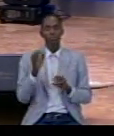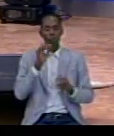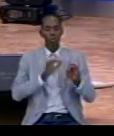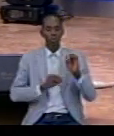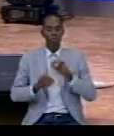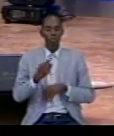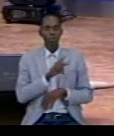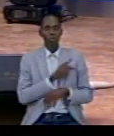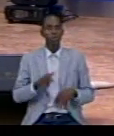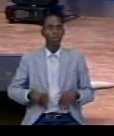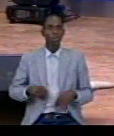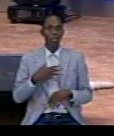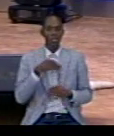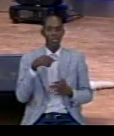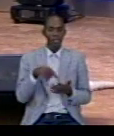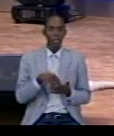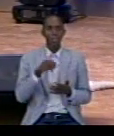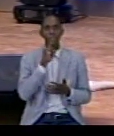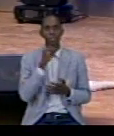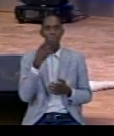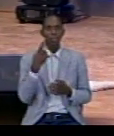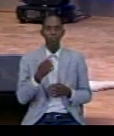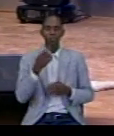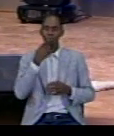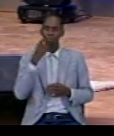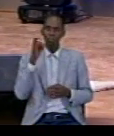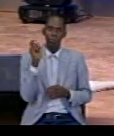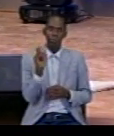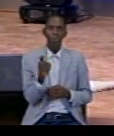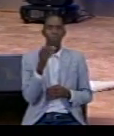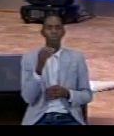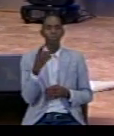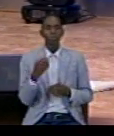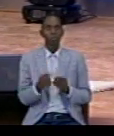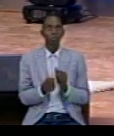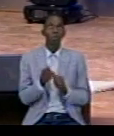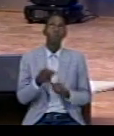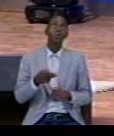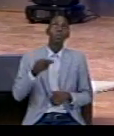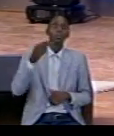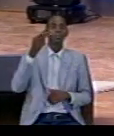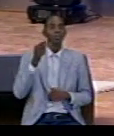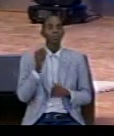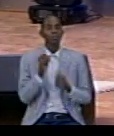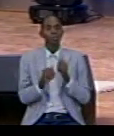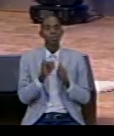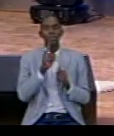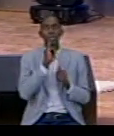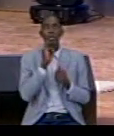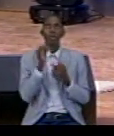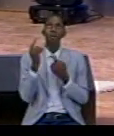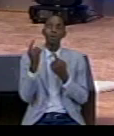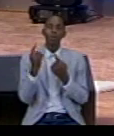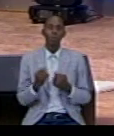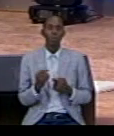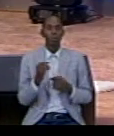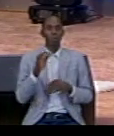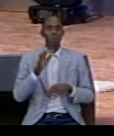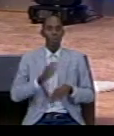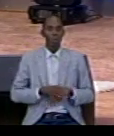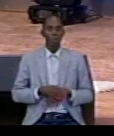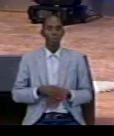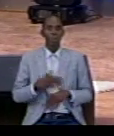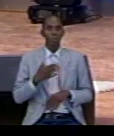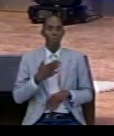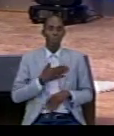king, and this is the decree of the Most High, which is come